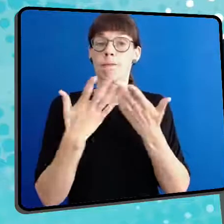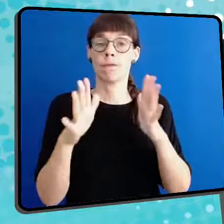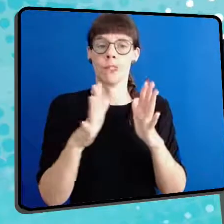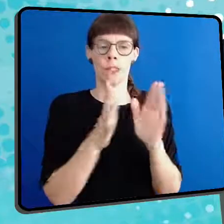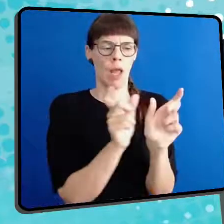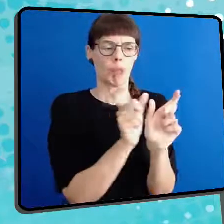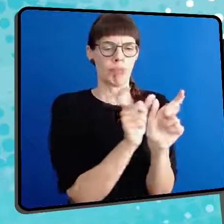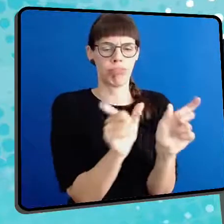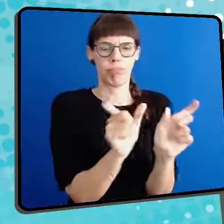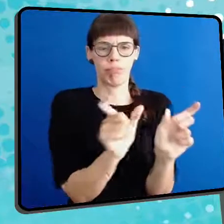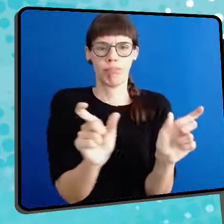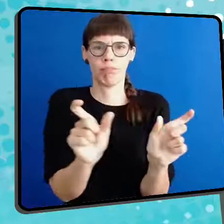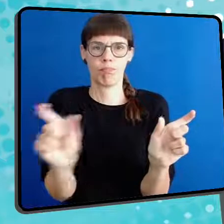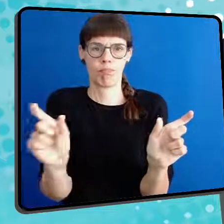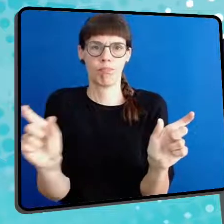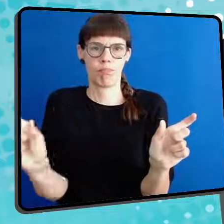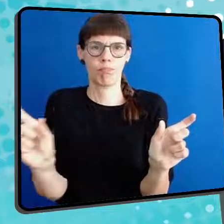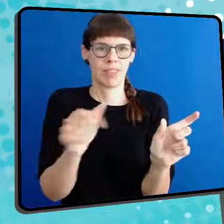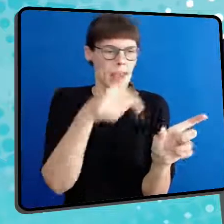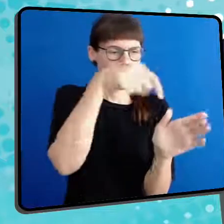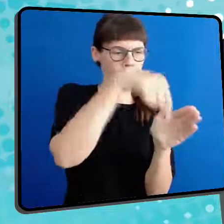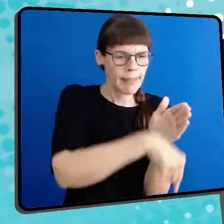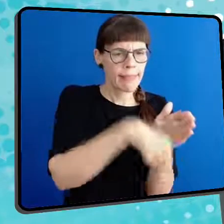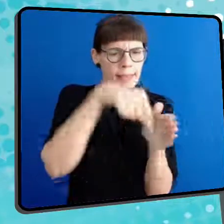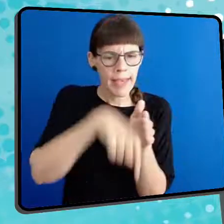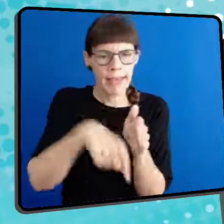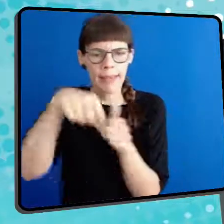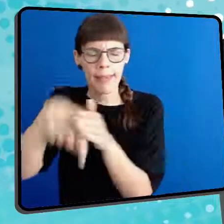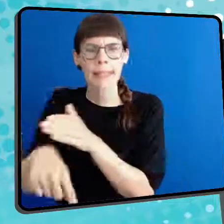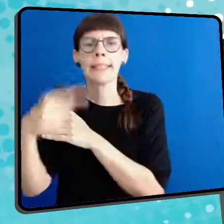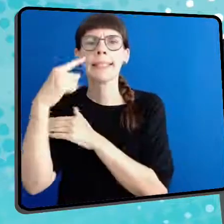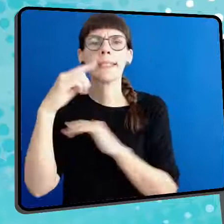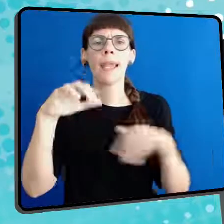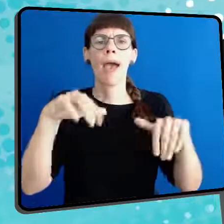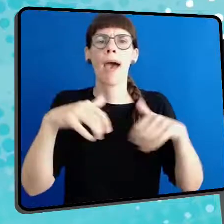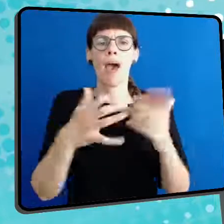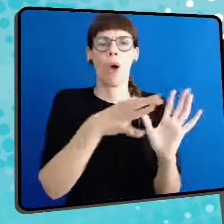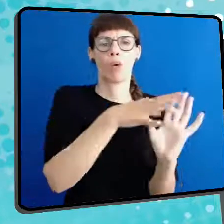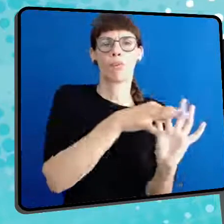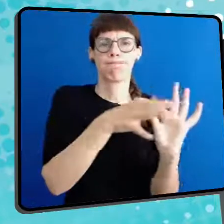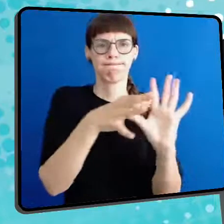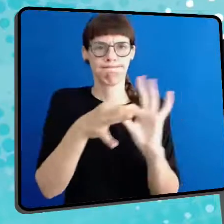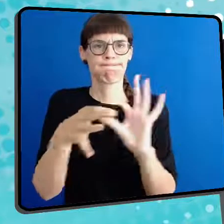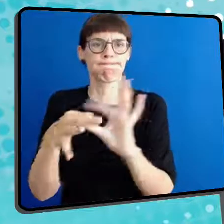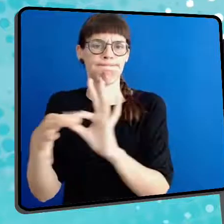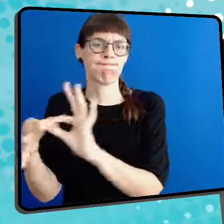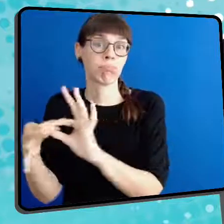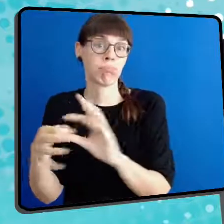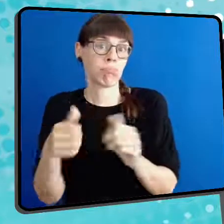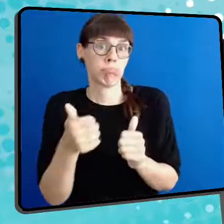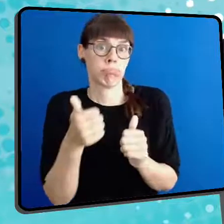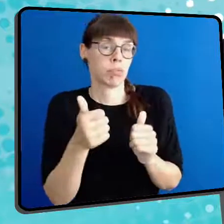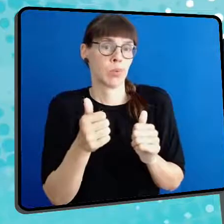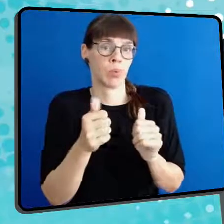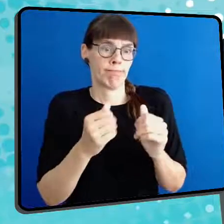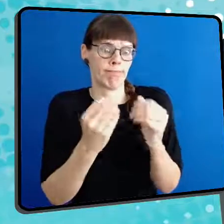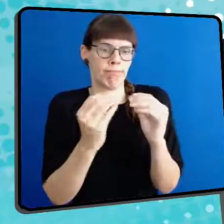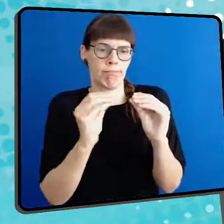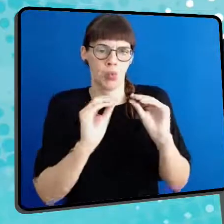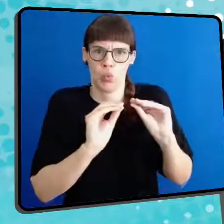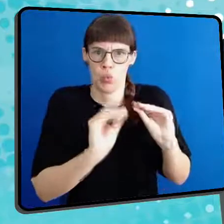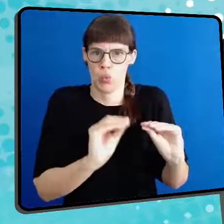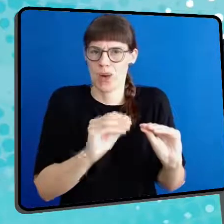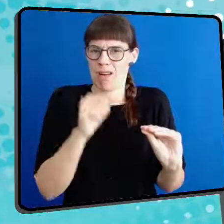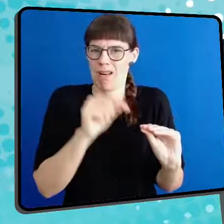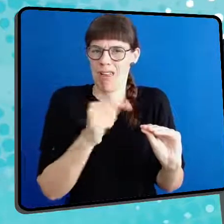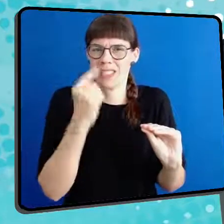that you can actually deep dive in and see the relation there, which is a great training on its own, just by seeing